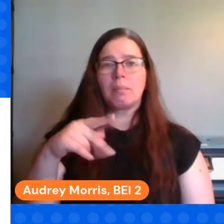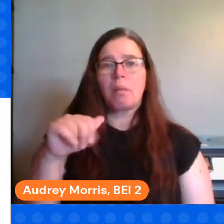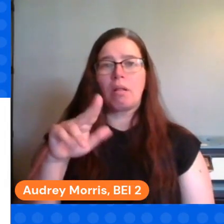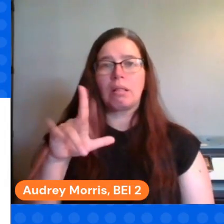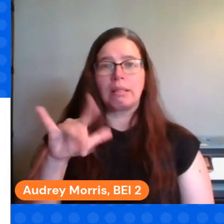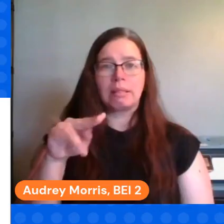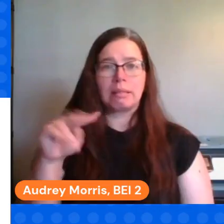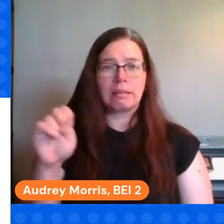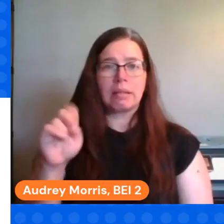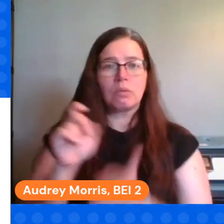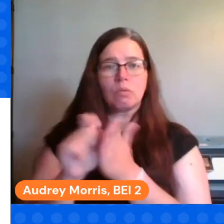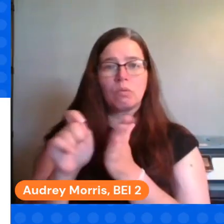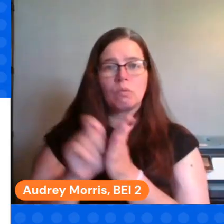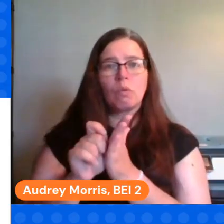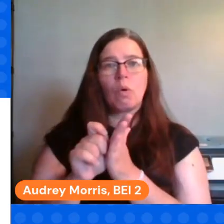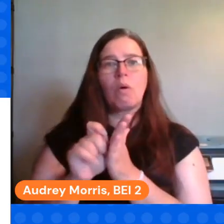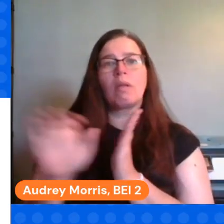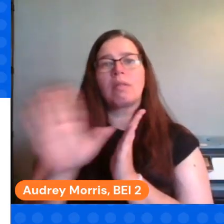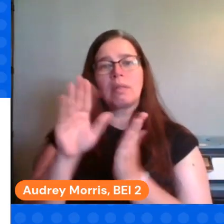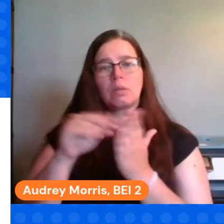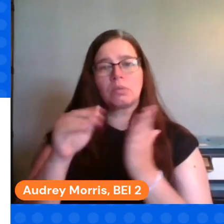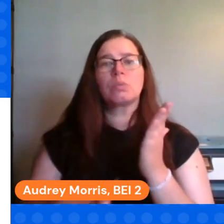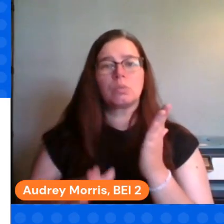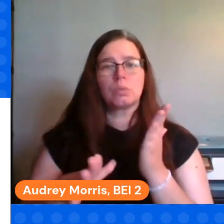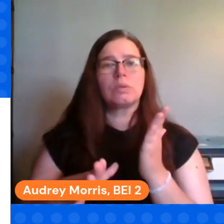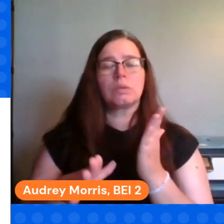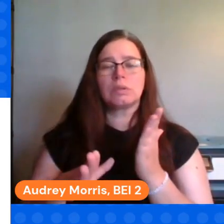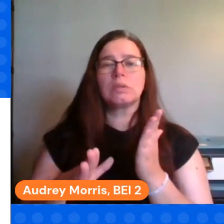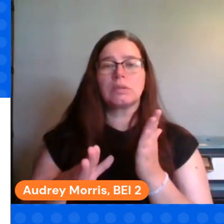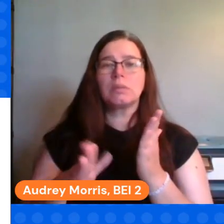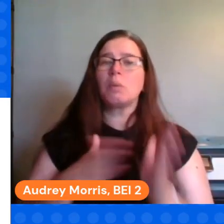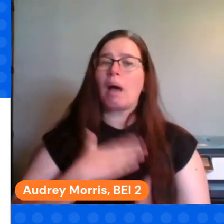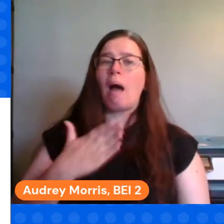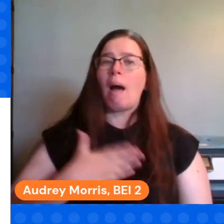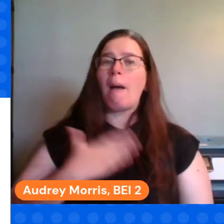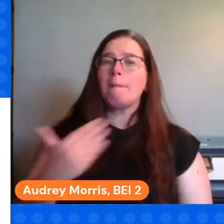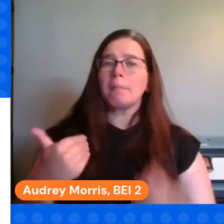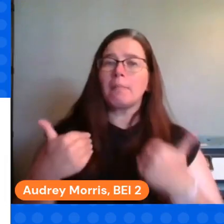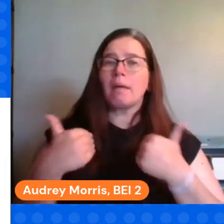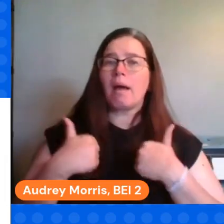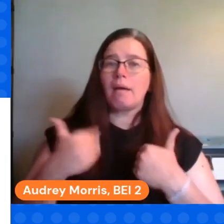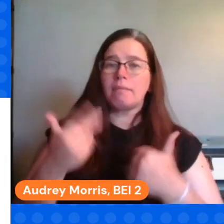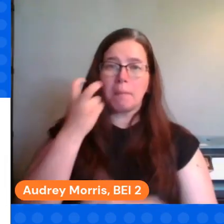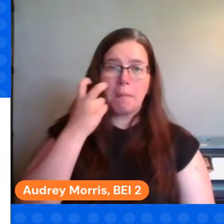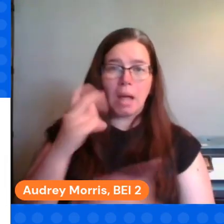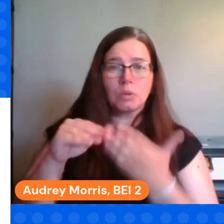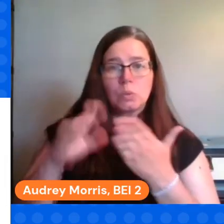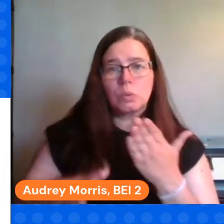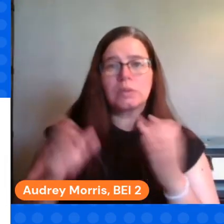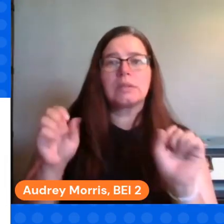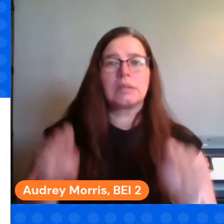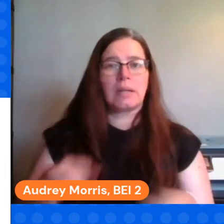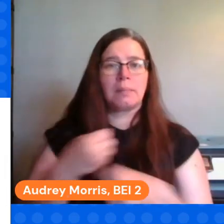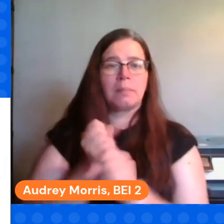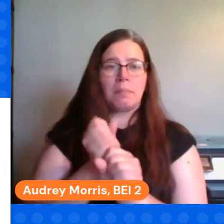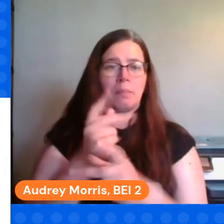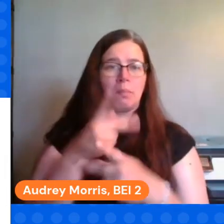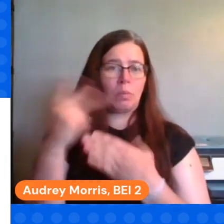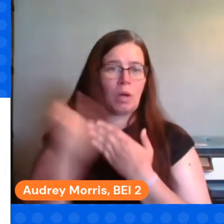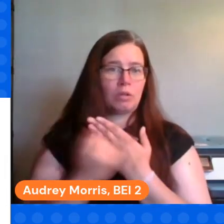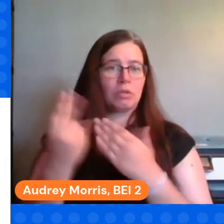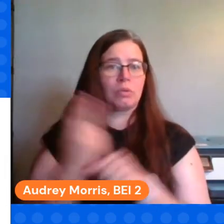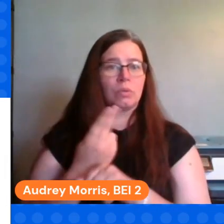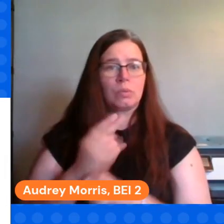that their students, they were very happy that their blind students were also able to make projects with